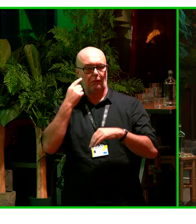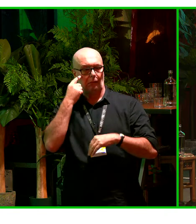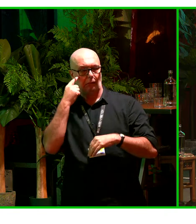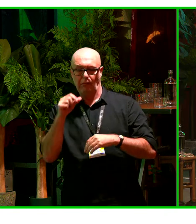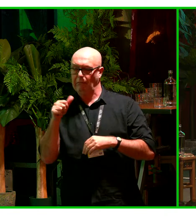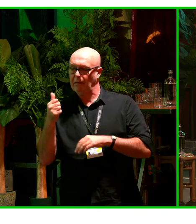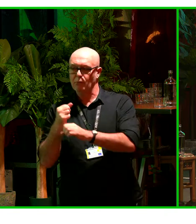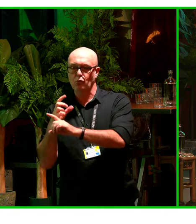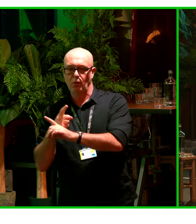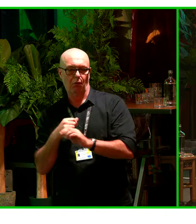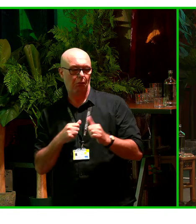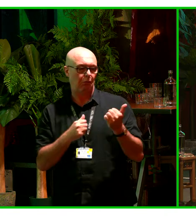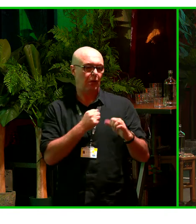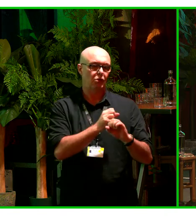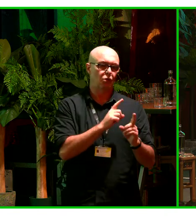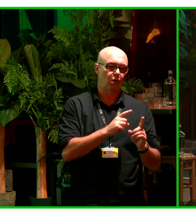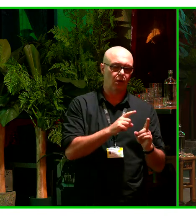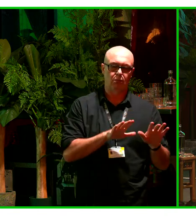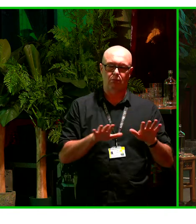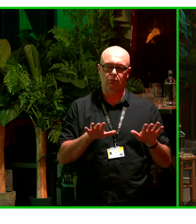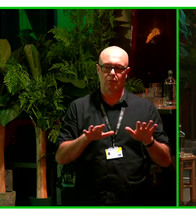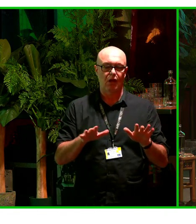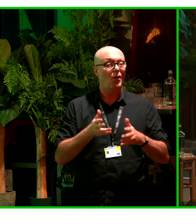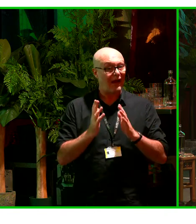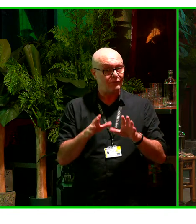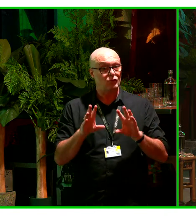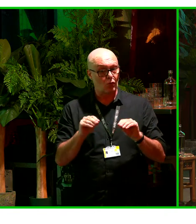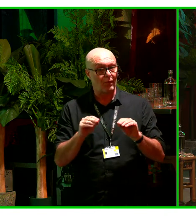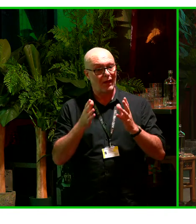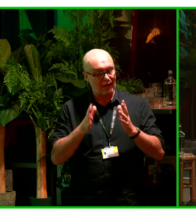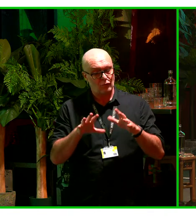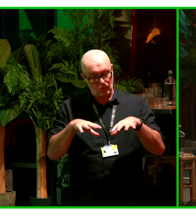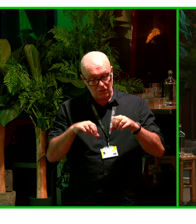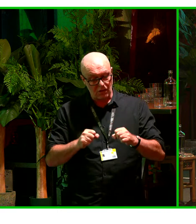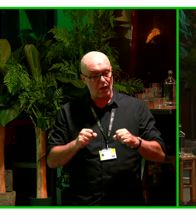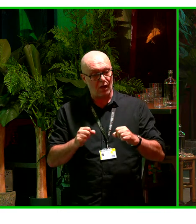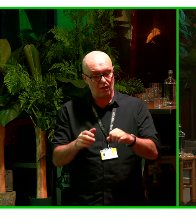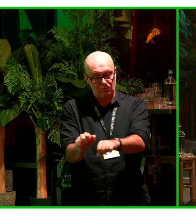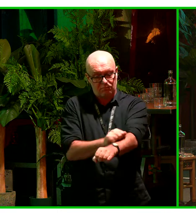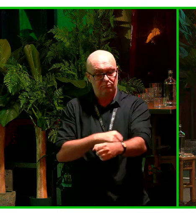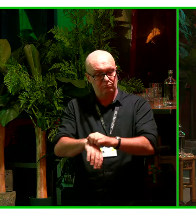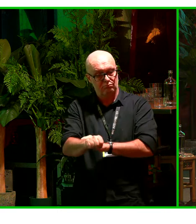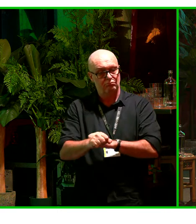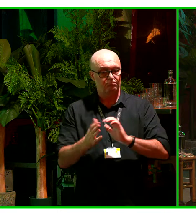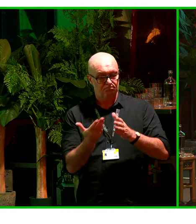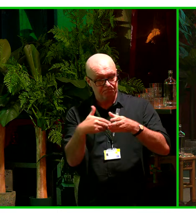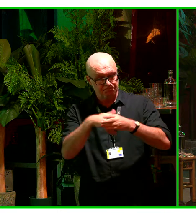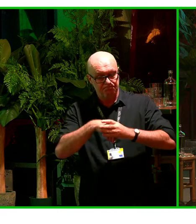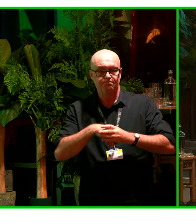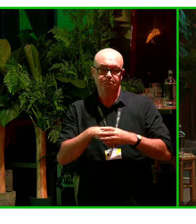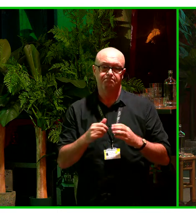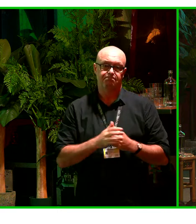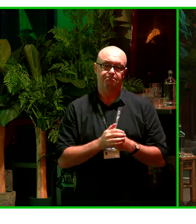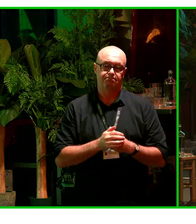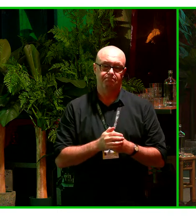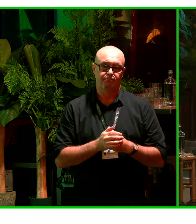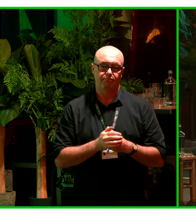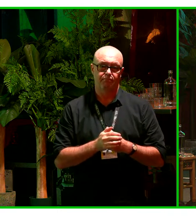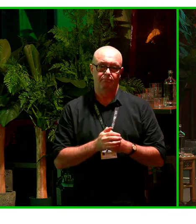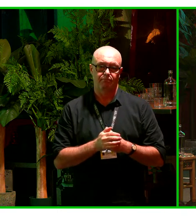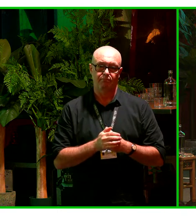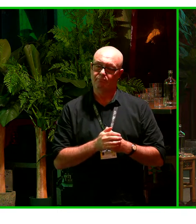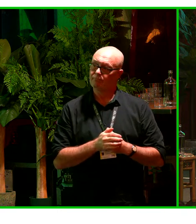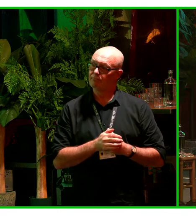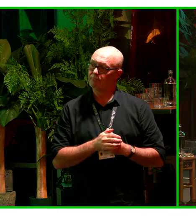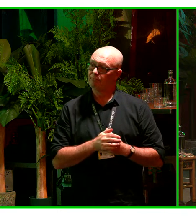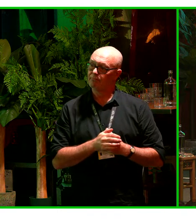does before they make a move. Well, we've got to stop doing that, and we've got to start to actually make a difference. Building owners do